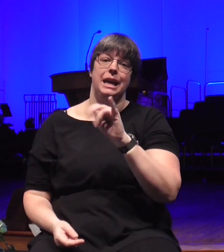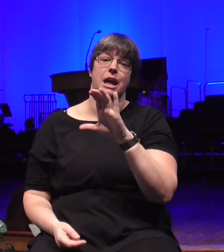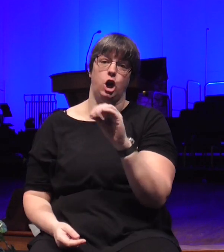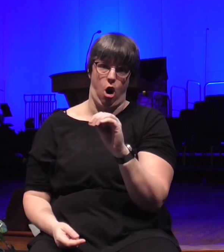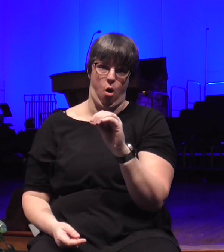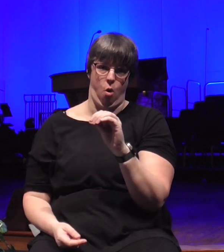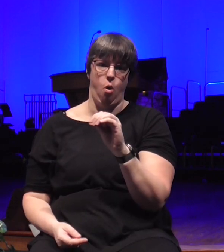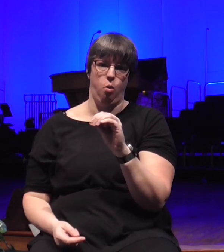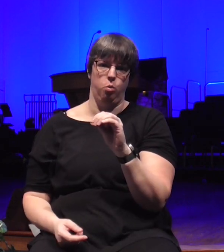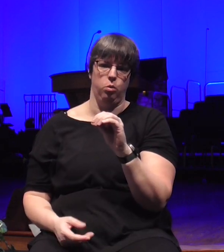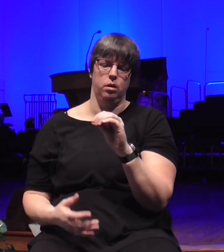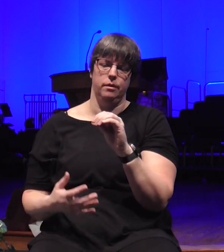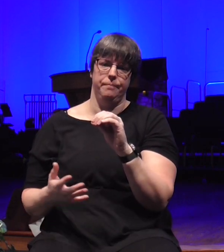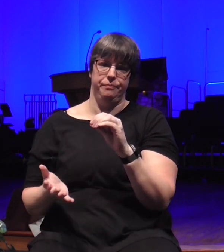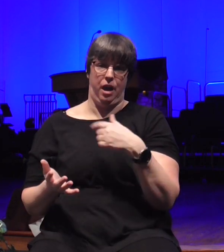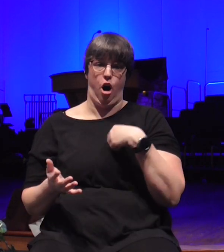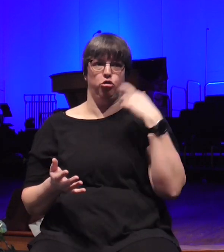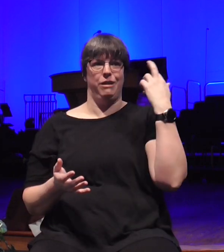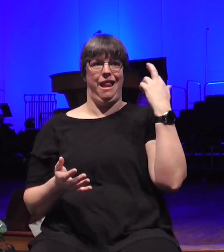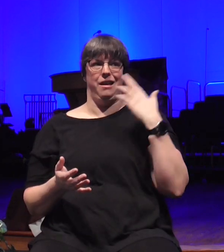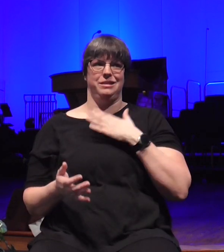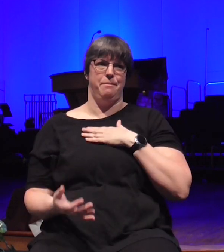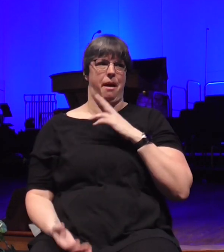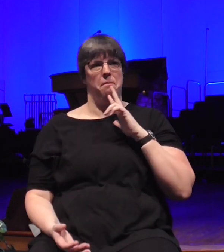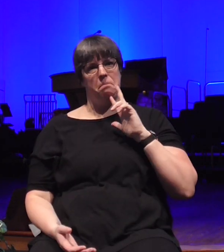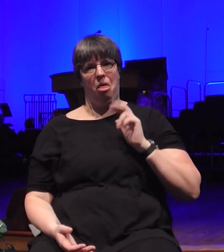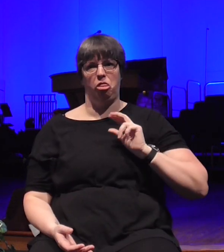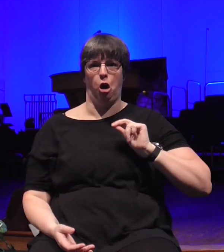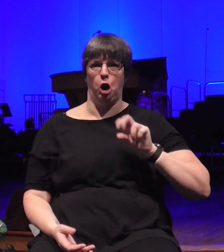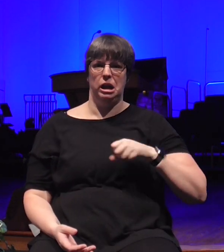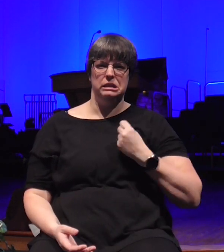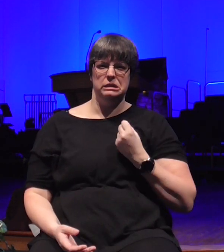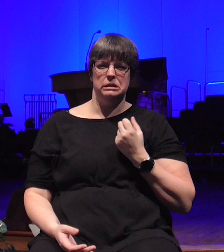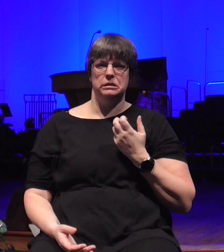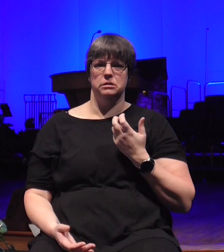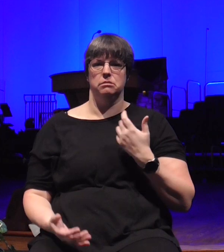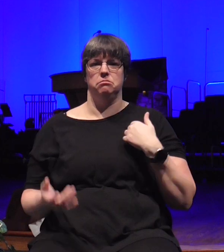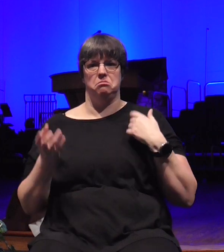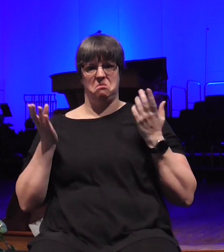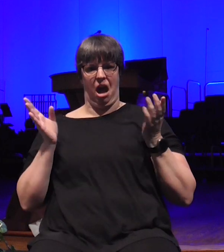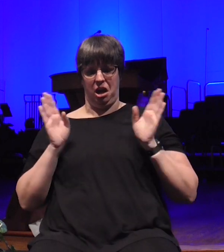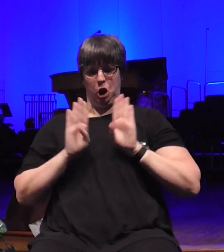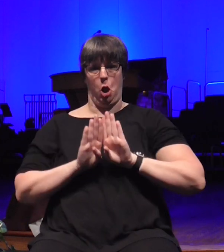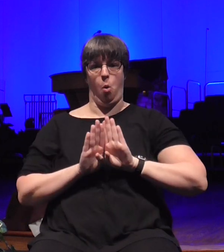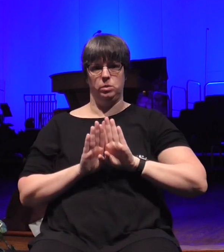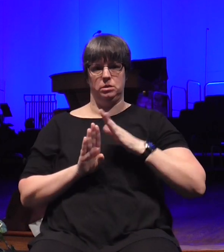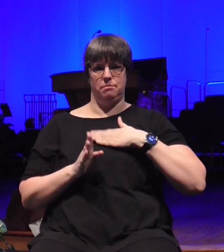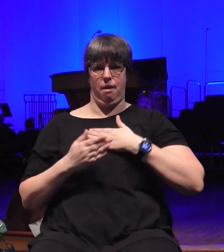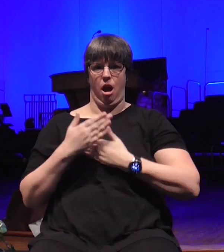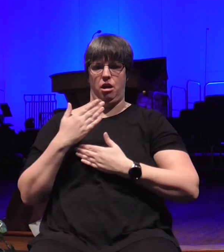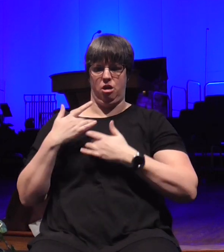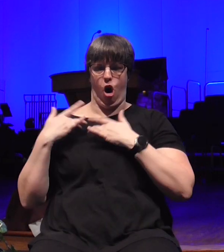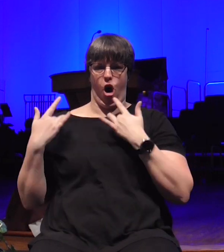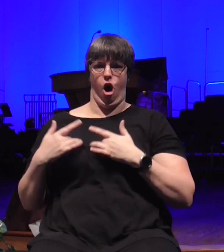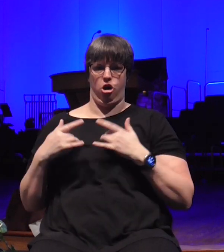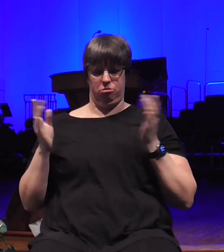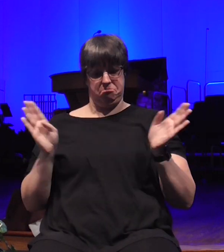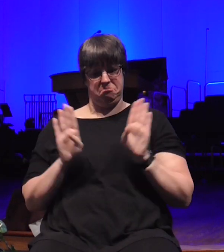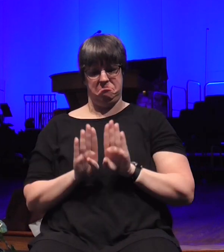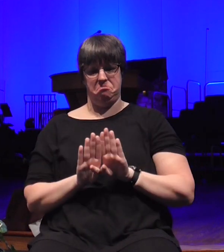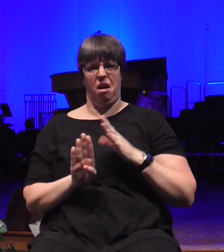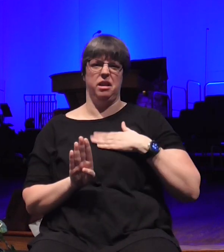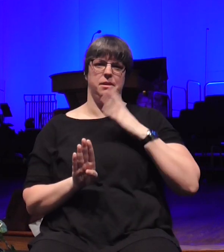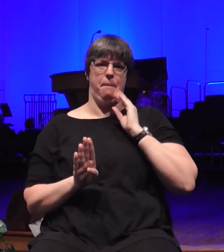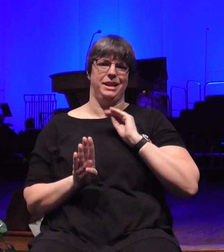student of this. I realized in my early 30s that I had a closed and protected heart, given some of the things going on in my earlier